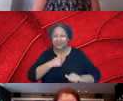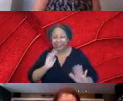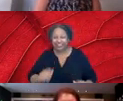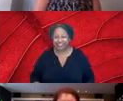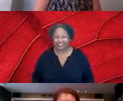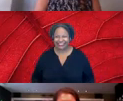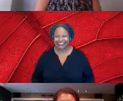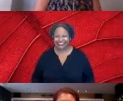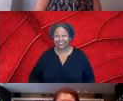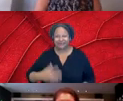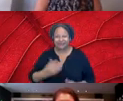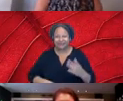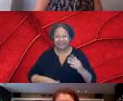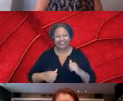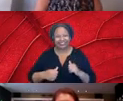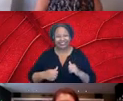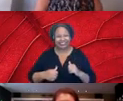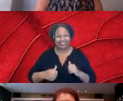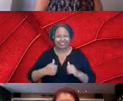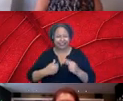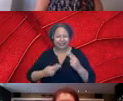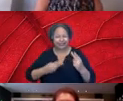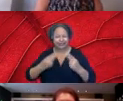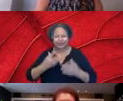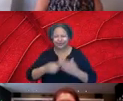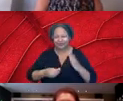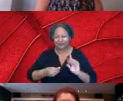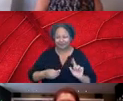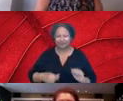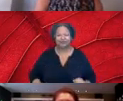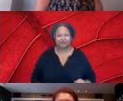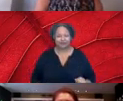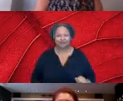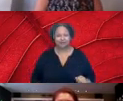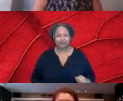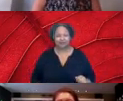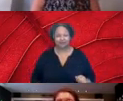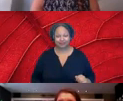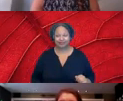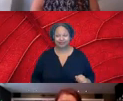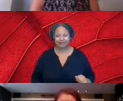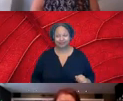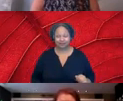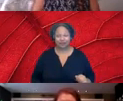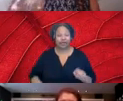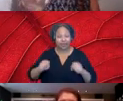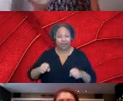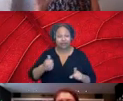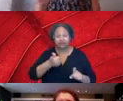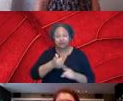I'm missing a note here about self-nomination. So you may